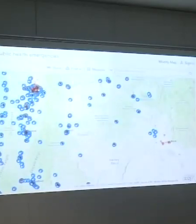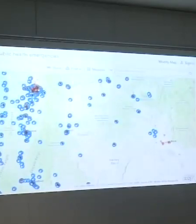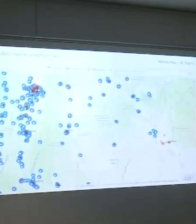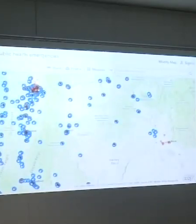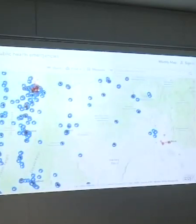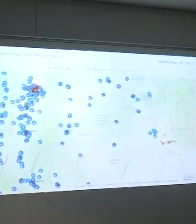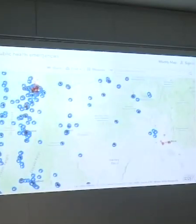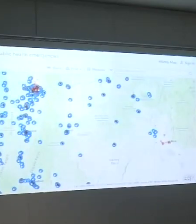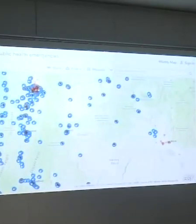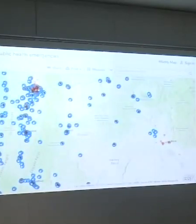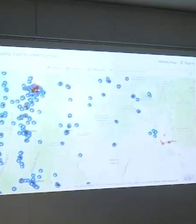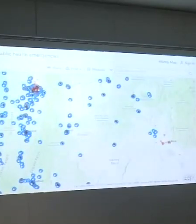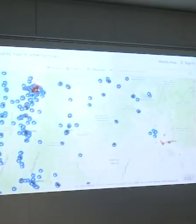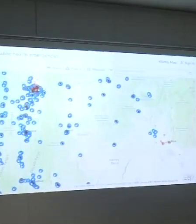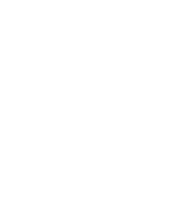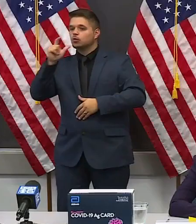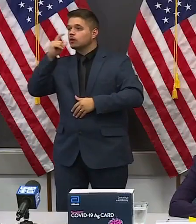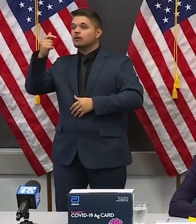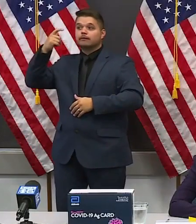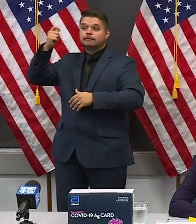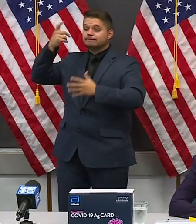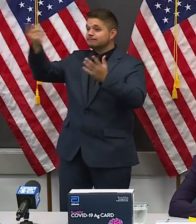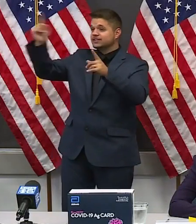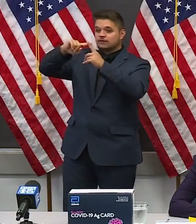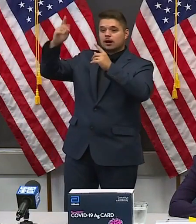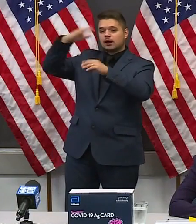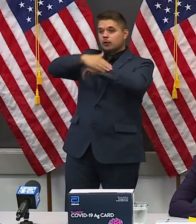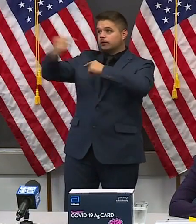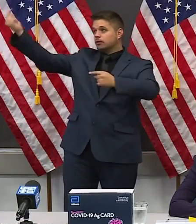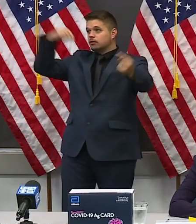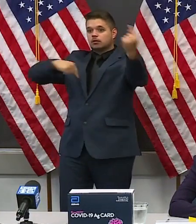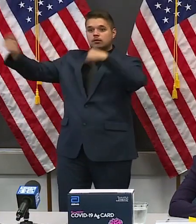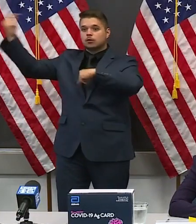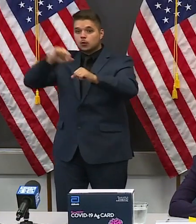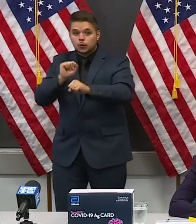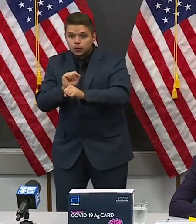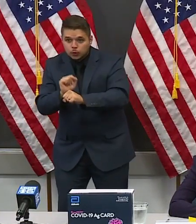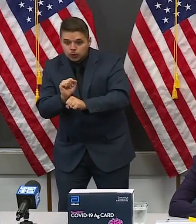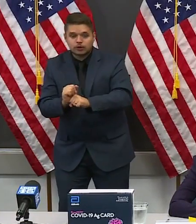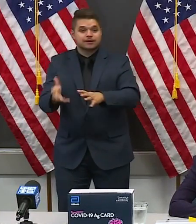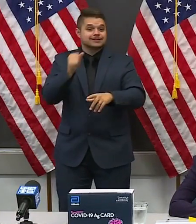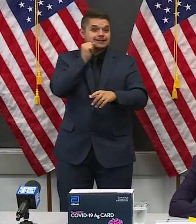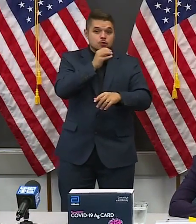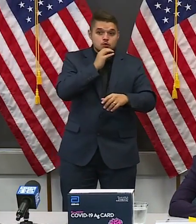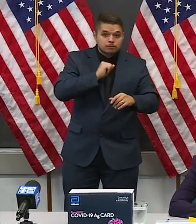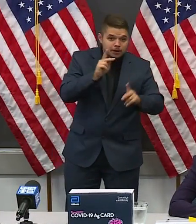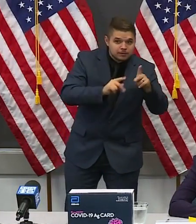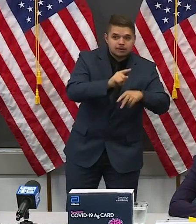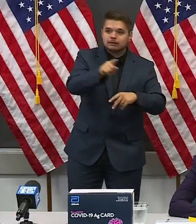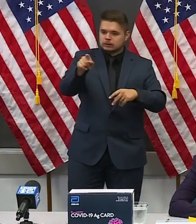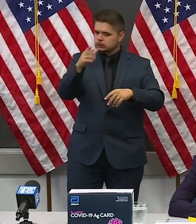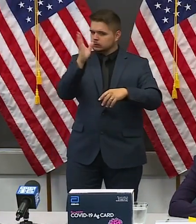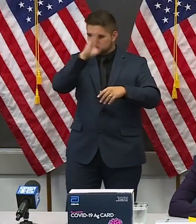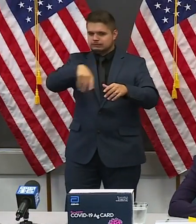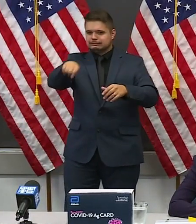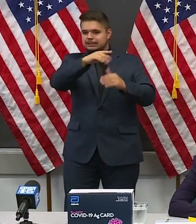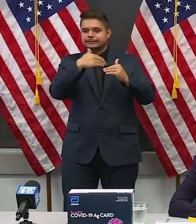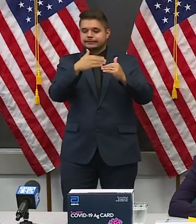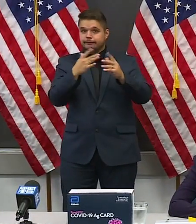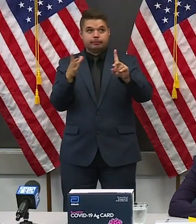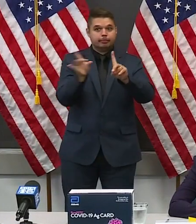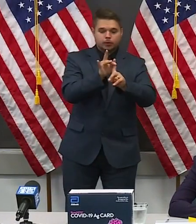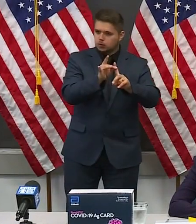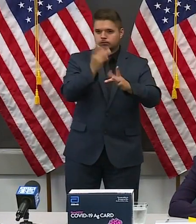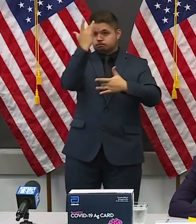current safety measures in place. Testing is an excellent tool to give us a more full picture of where